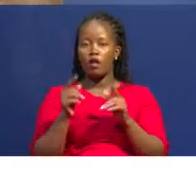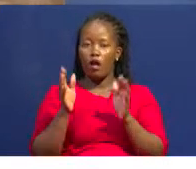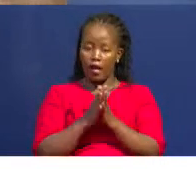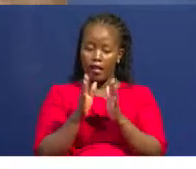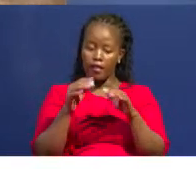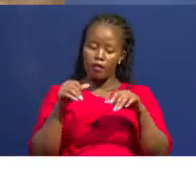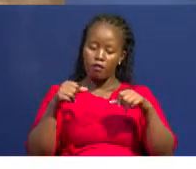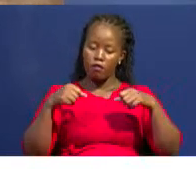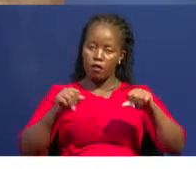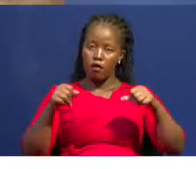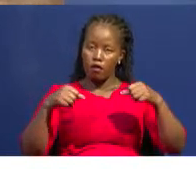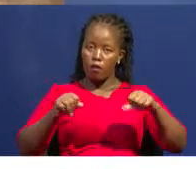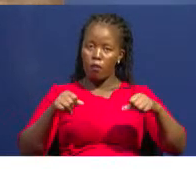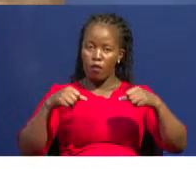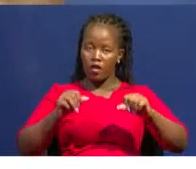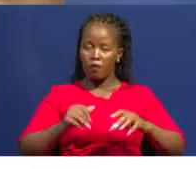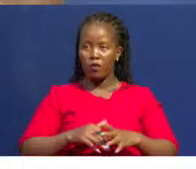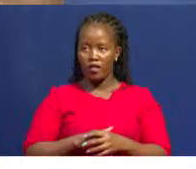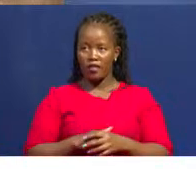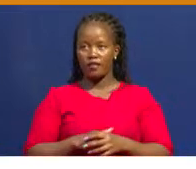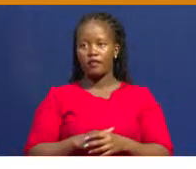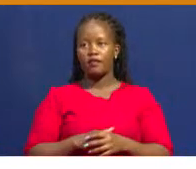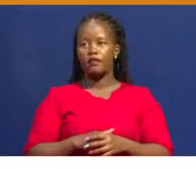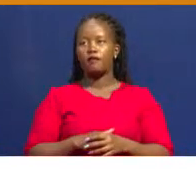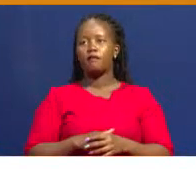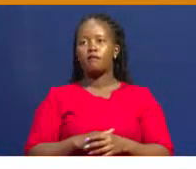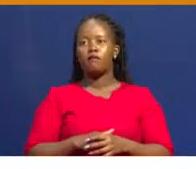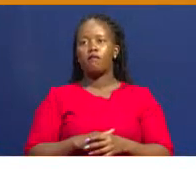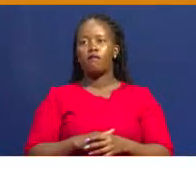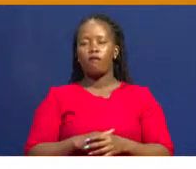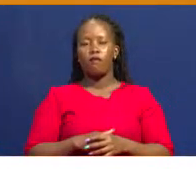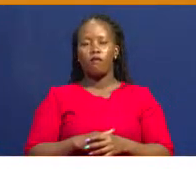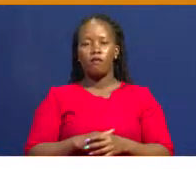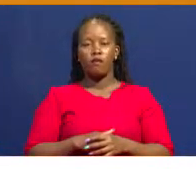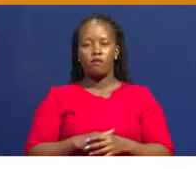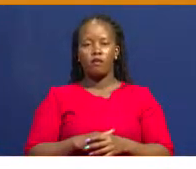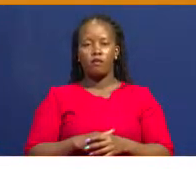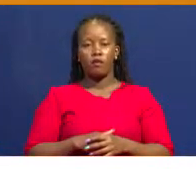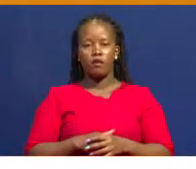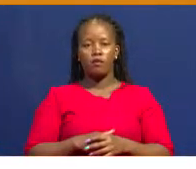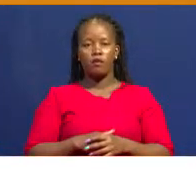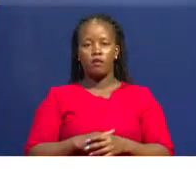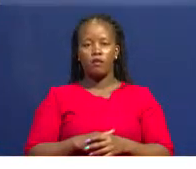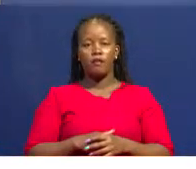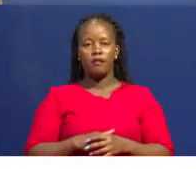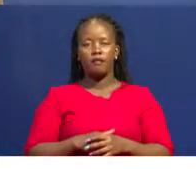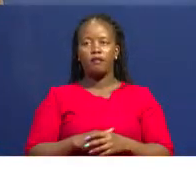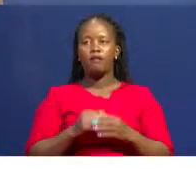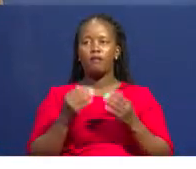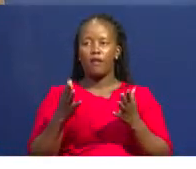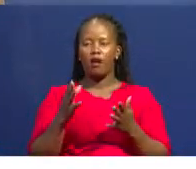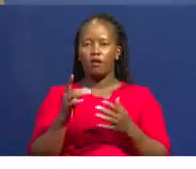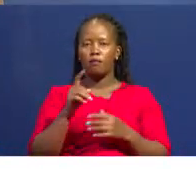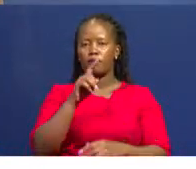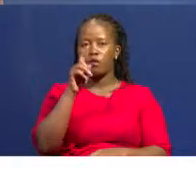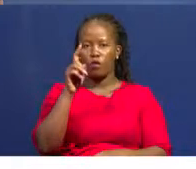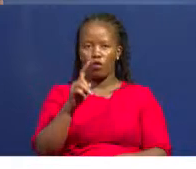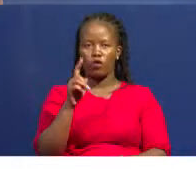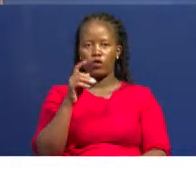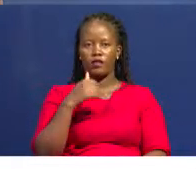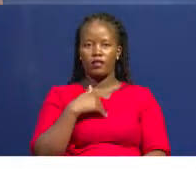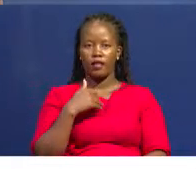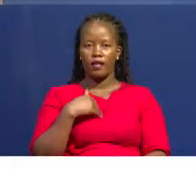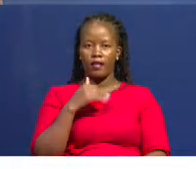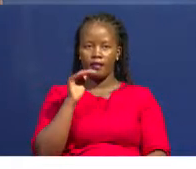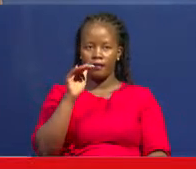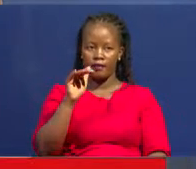boda-boda. I will respond during my time. No. Right. Yes. Yeah. Now, you've asked a question. Yeah. Now,